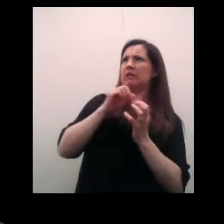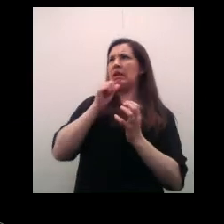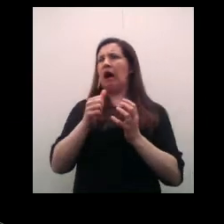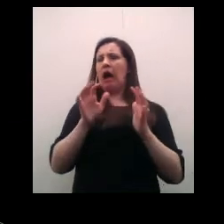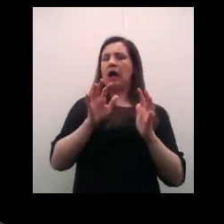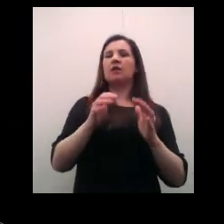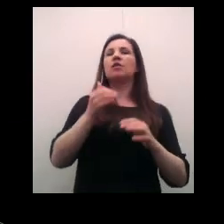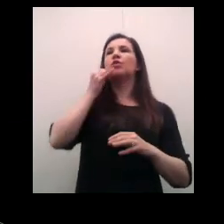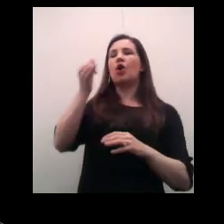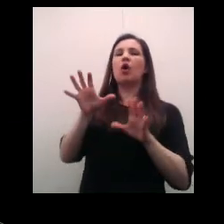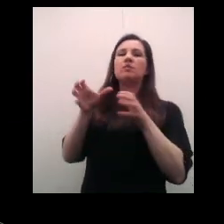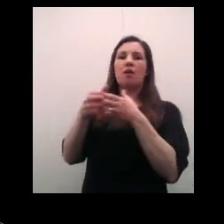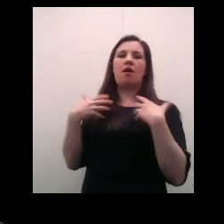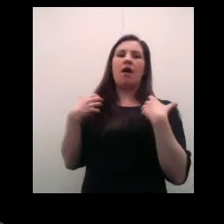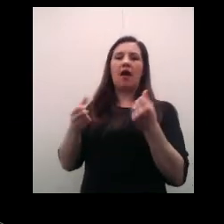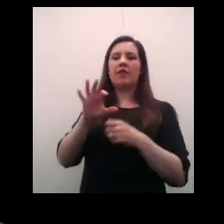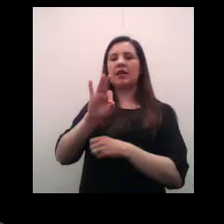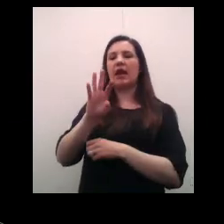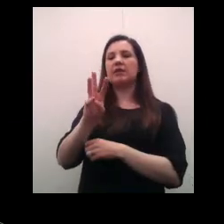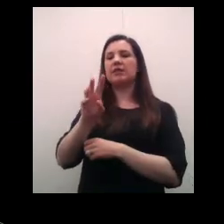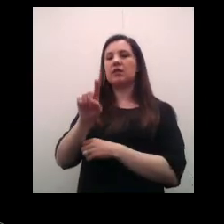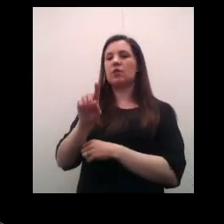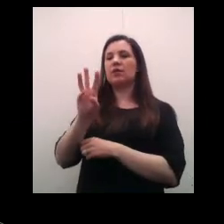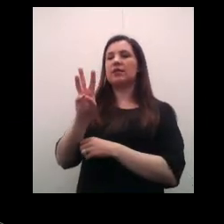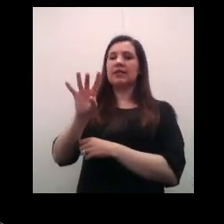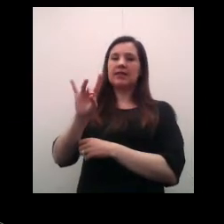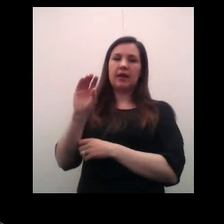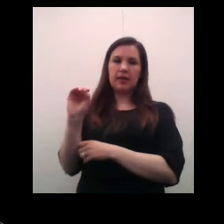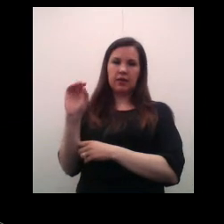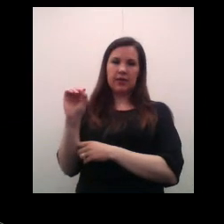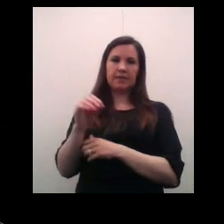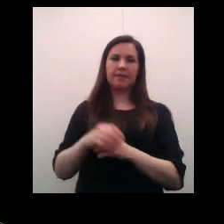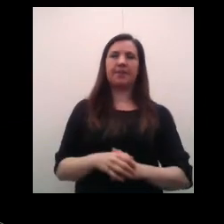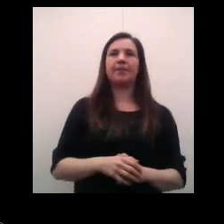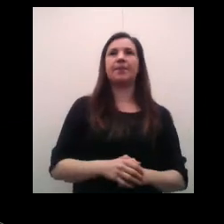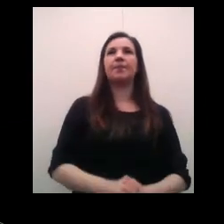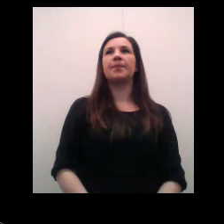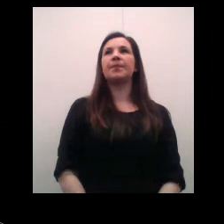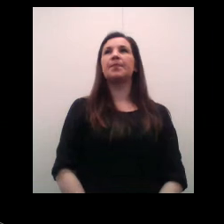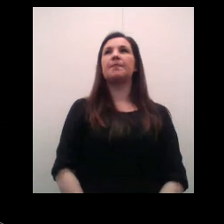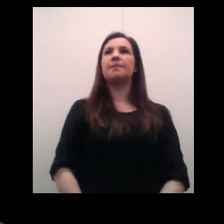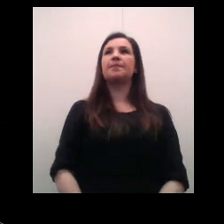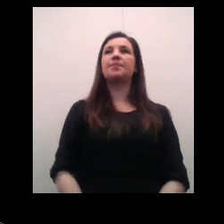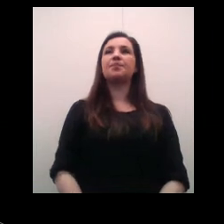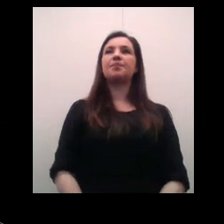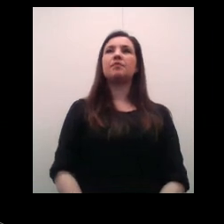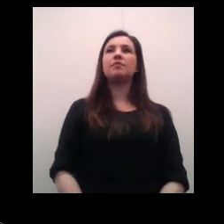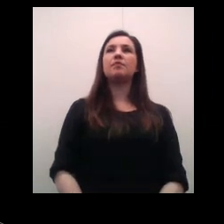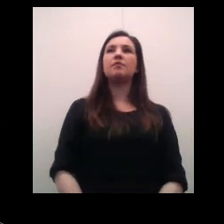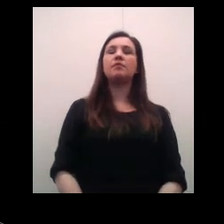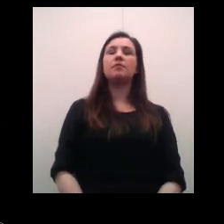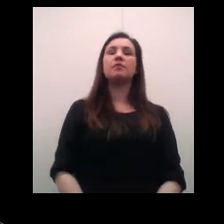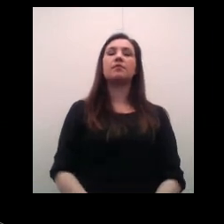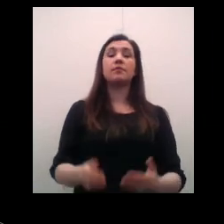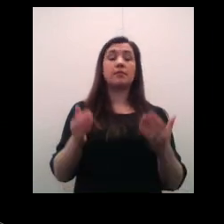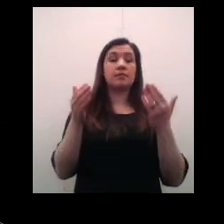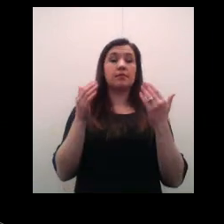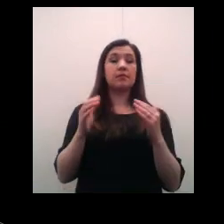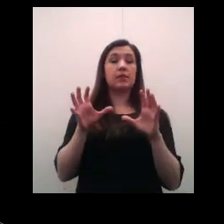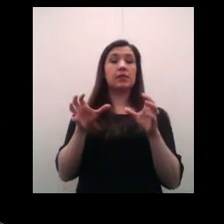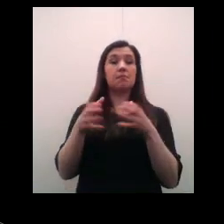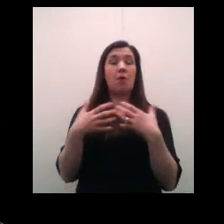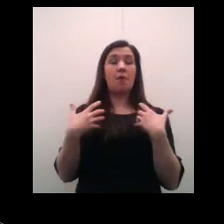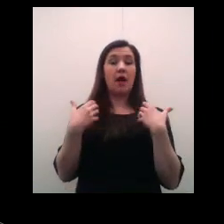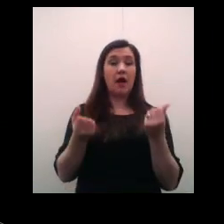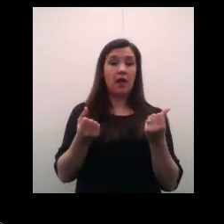Department of Health at 961-6800. Now, another action that's been taken by the Department of Health is regards to